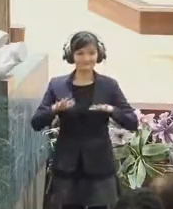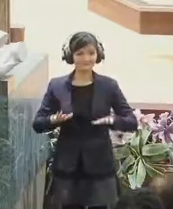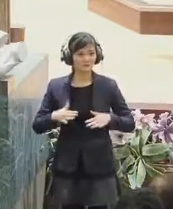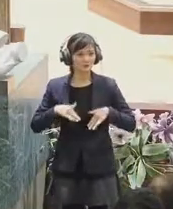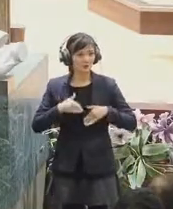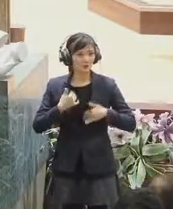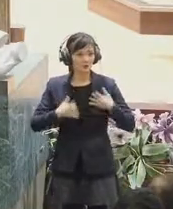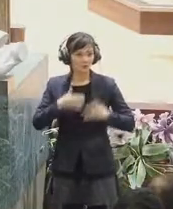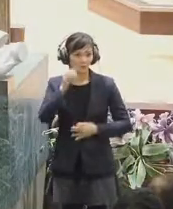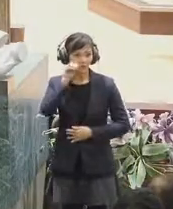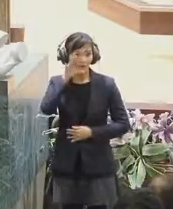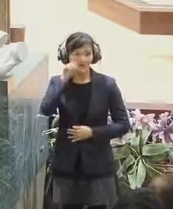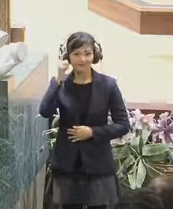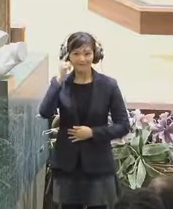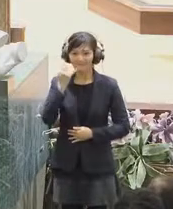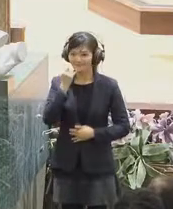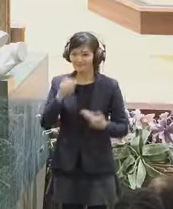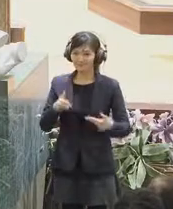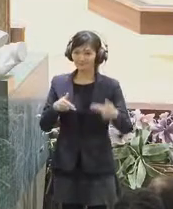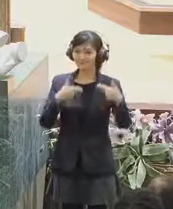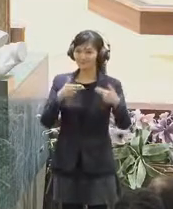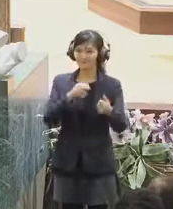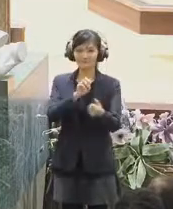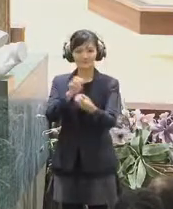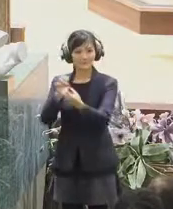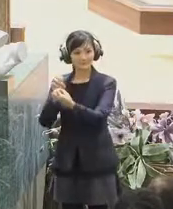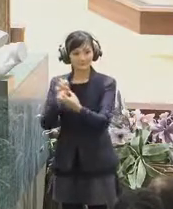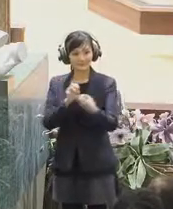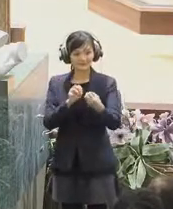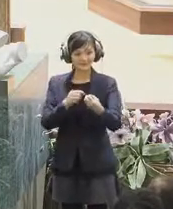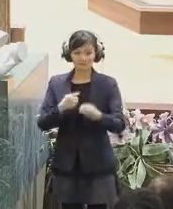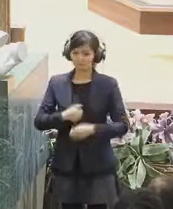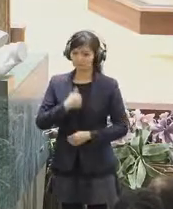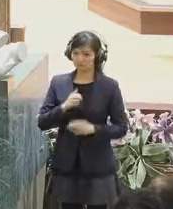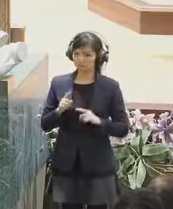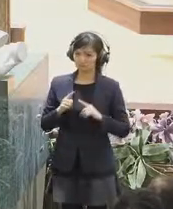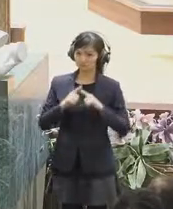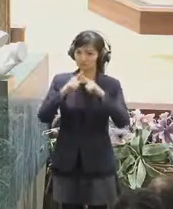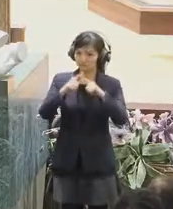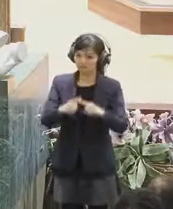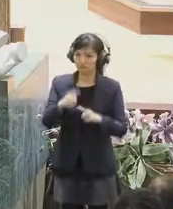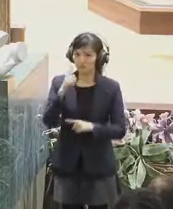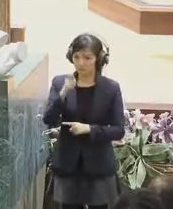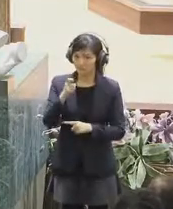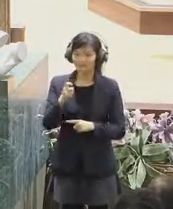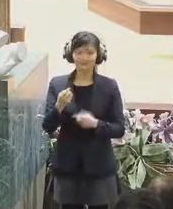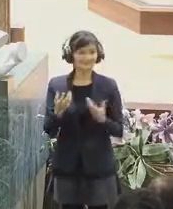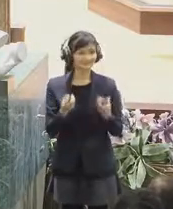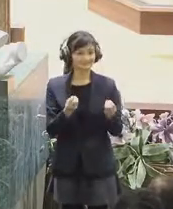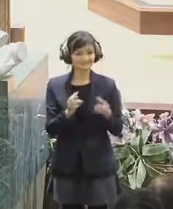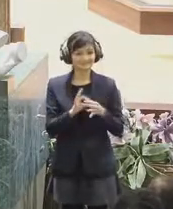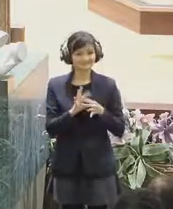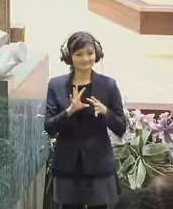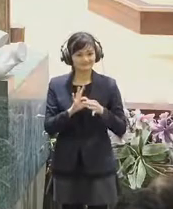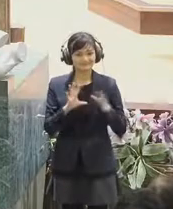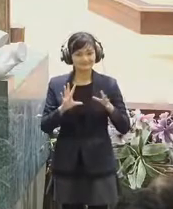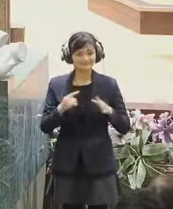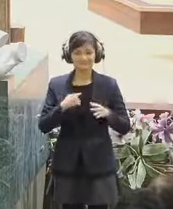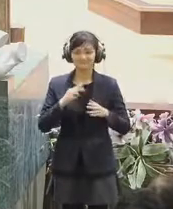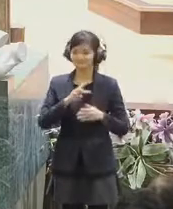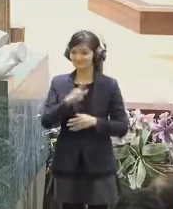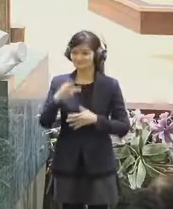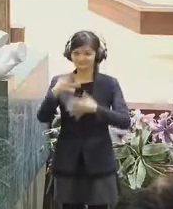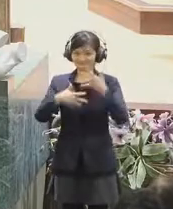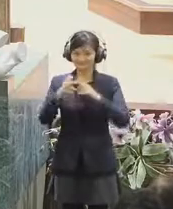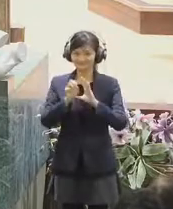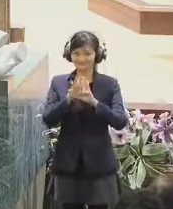in person as I would have liked to, but via a video message. My name is Bettina Stark-Weisinger. I'm a member of the Free